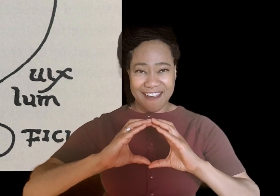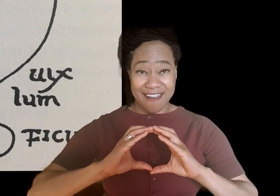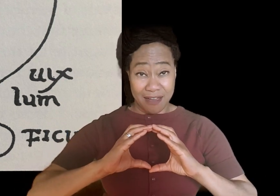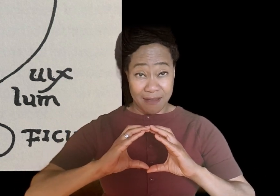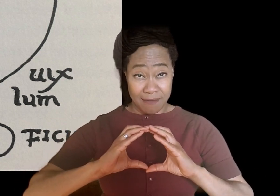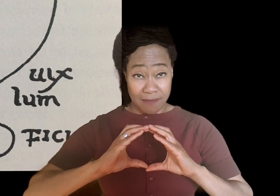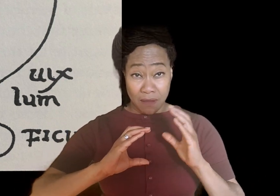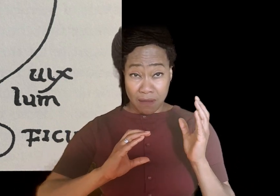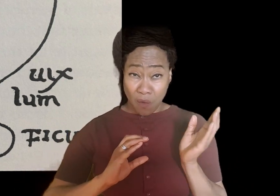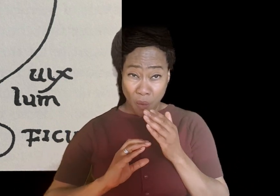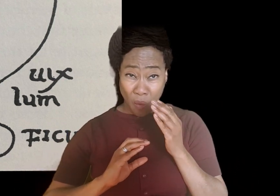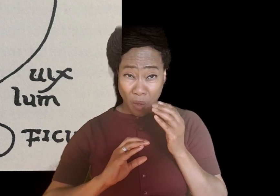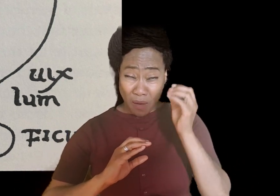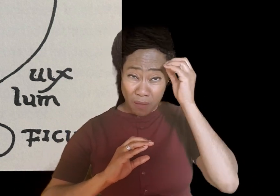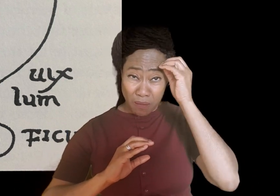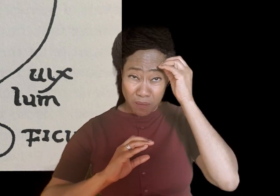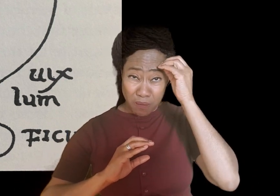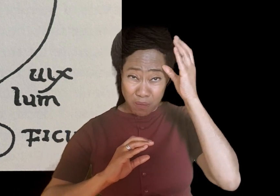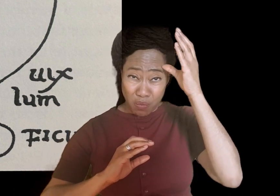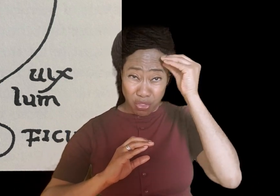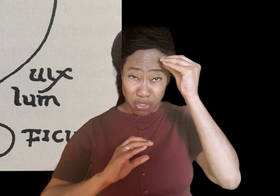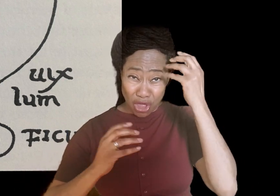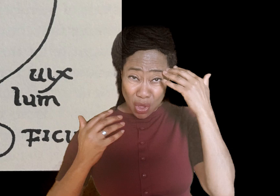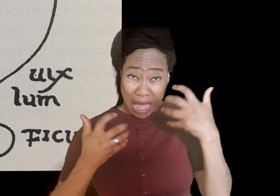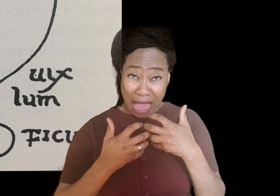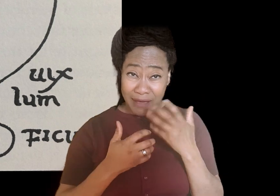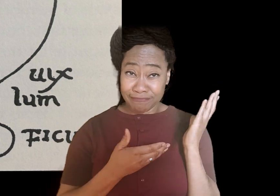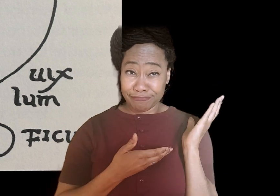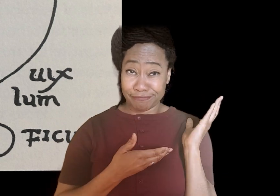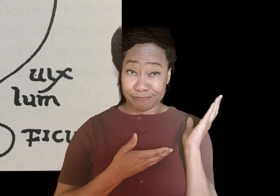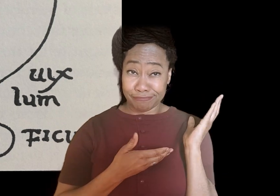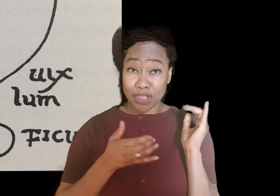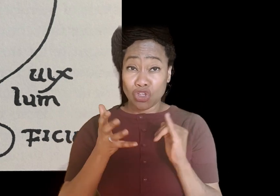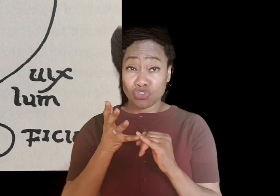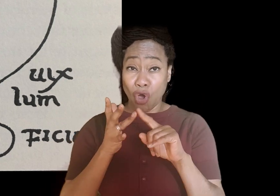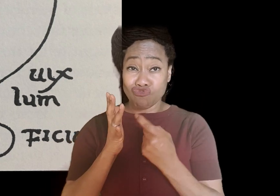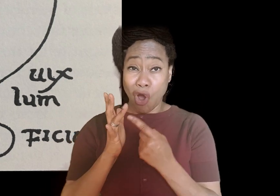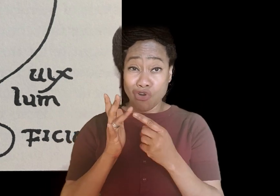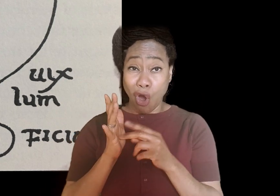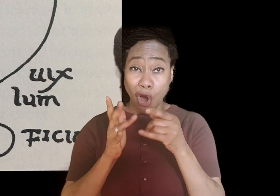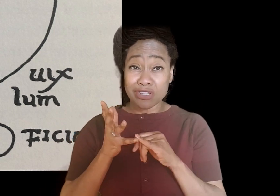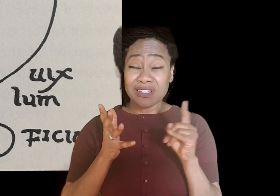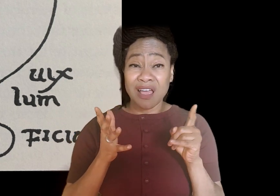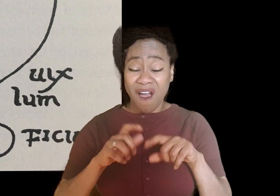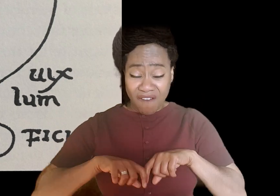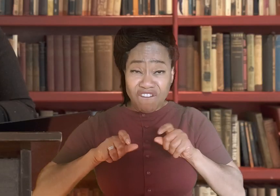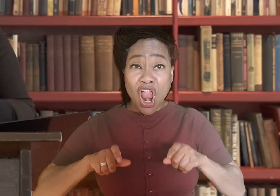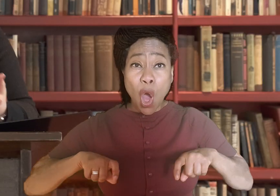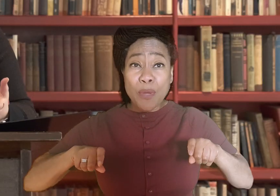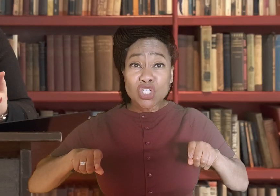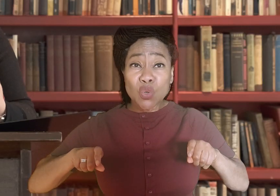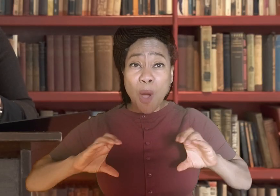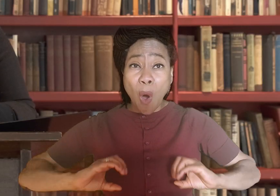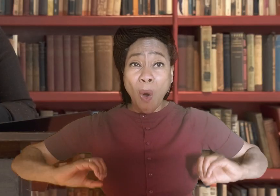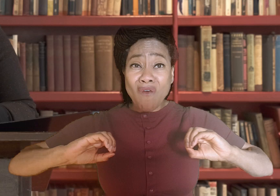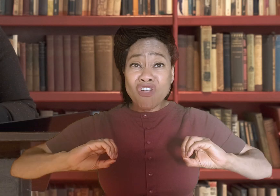the anatomy of the womb. Here we can see the jug-like womb of Soranus. We're missing the fallopian tubes and the ovaries, but the